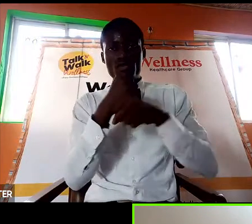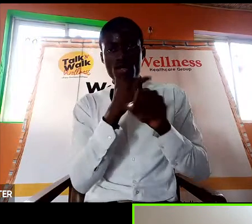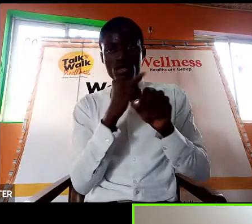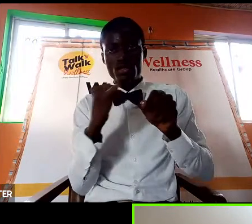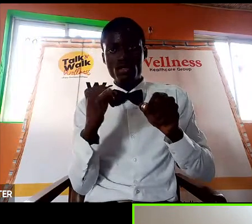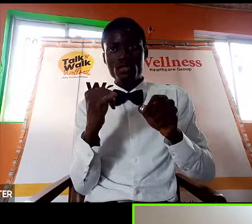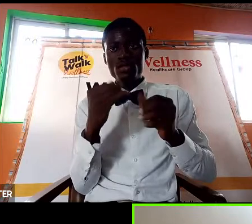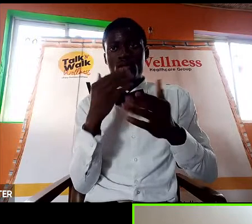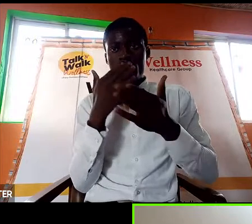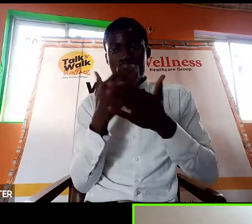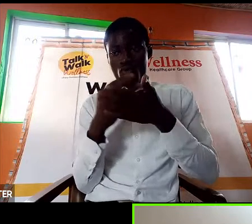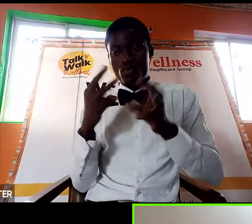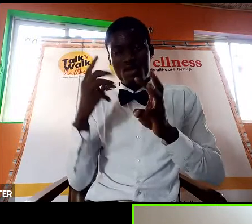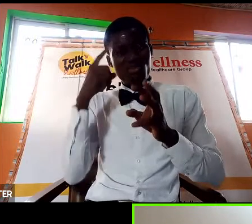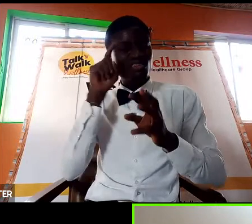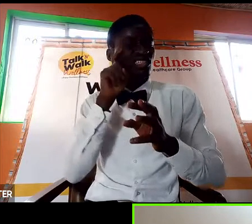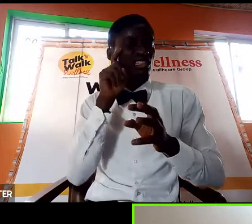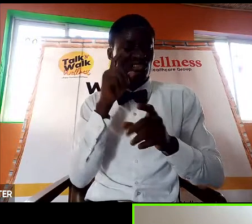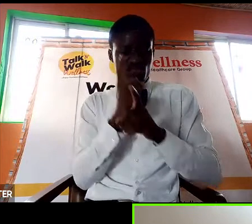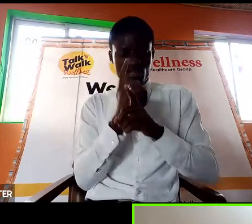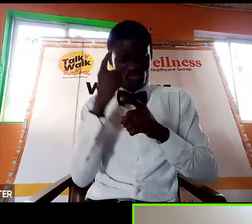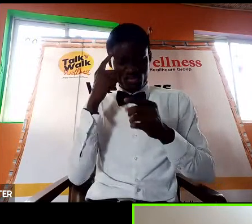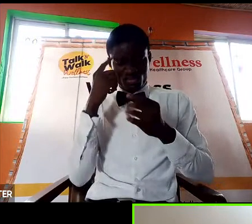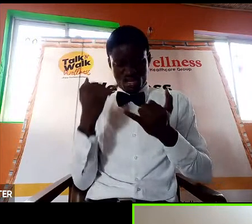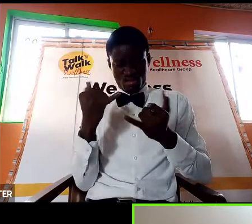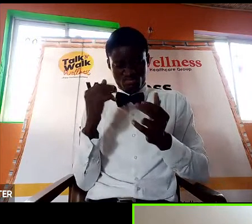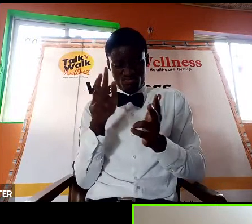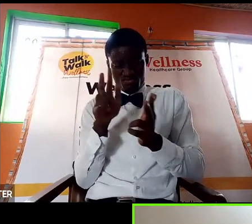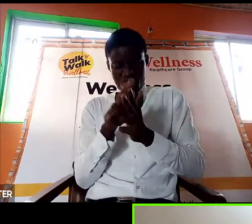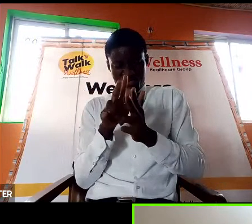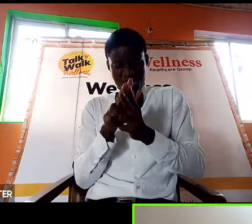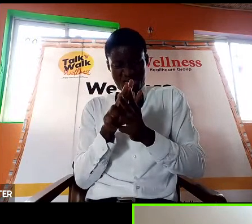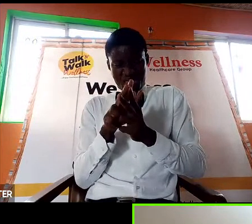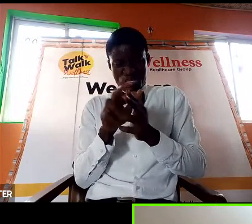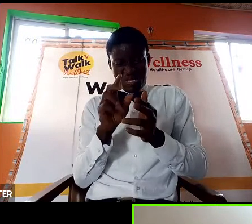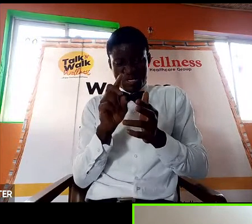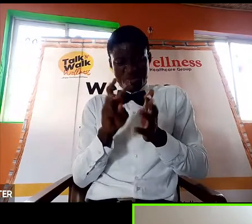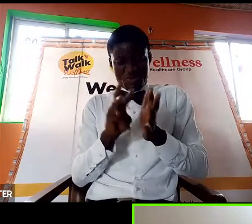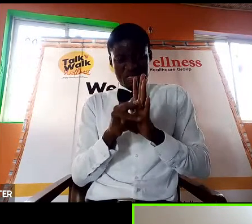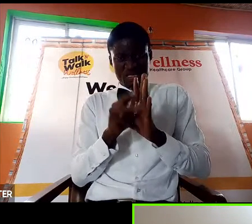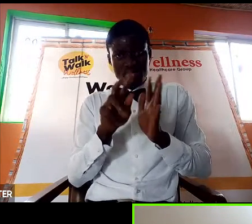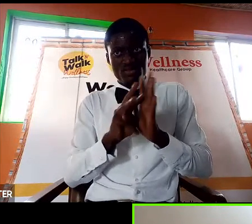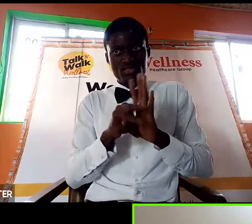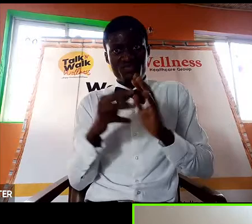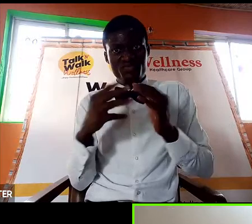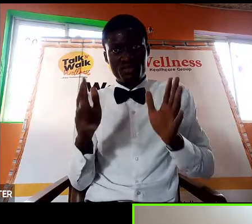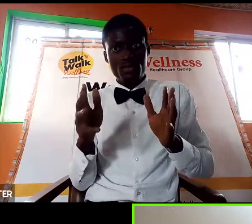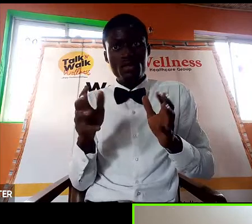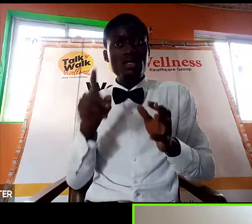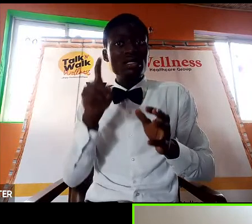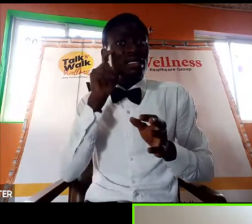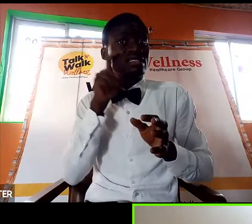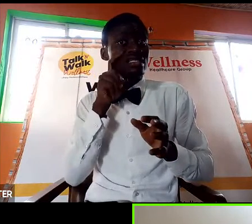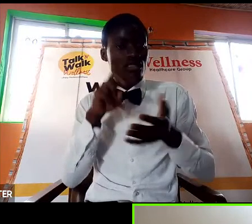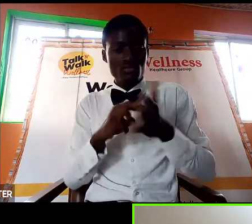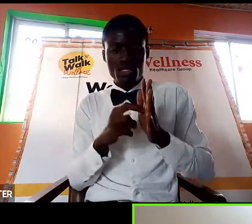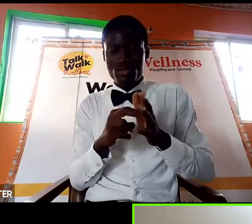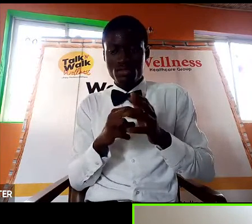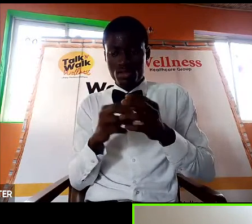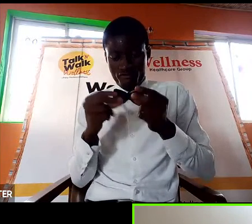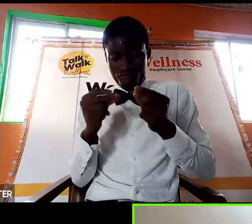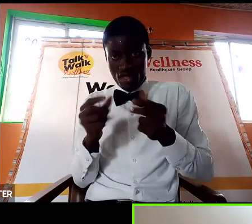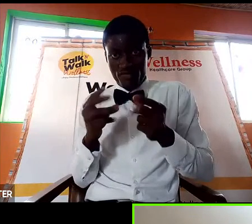right? Sex is like quickie, so you can quickly, you can be in your car. I mean, you are